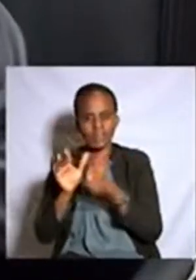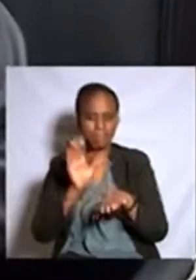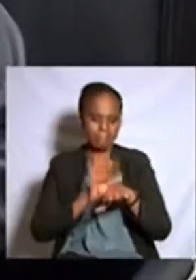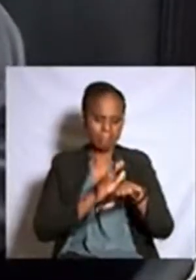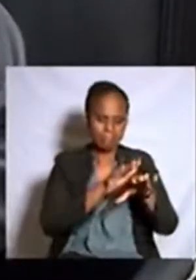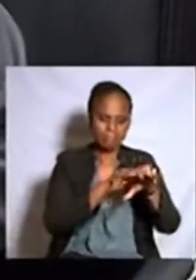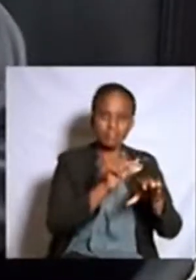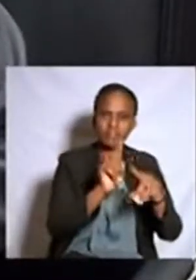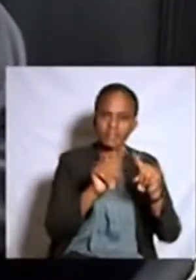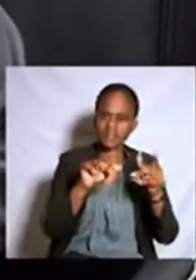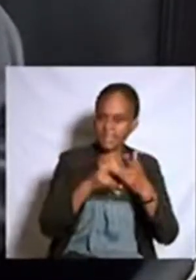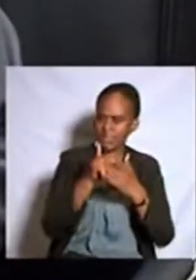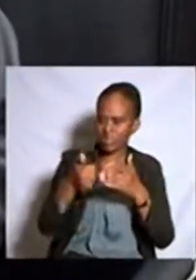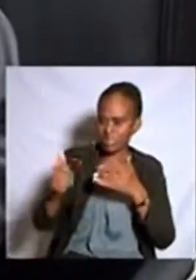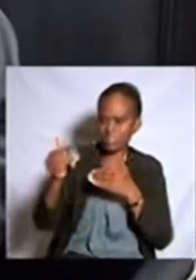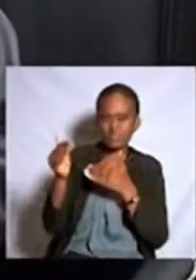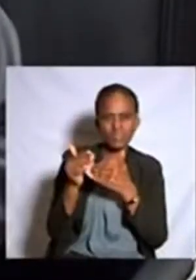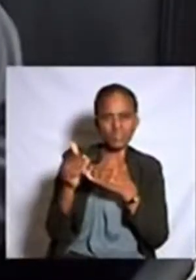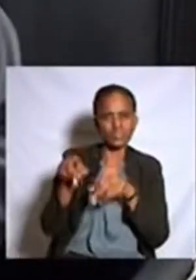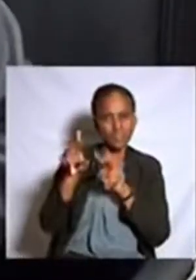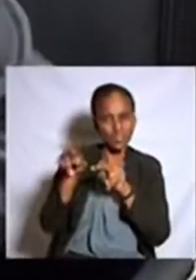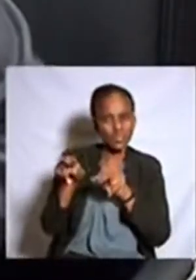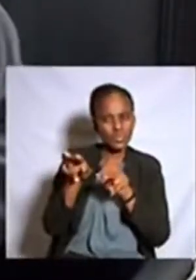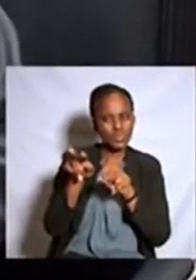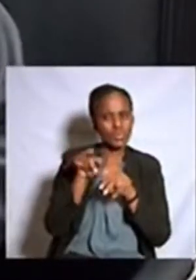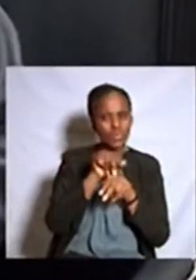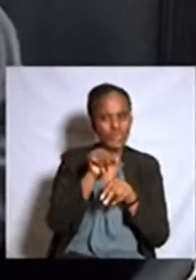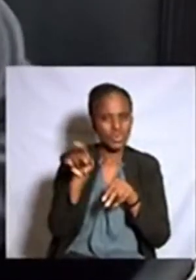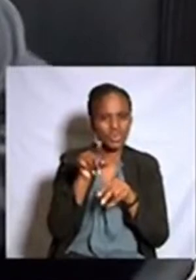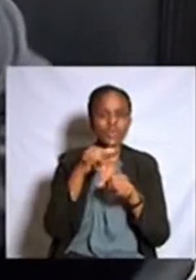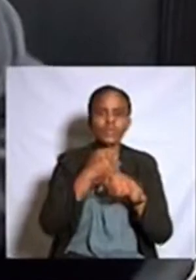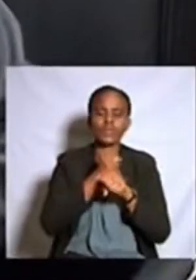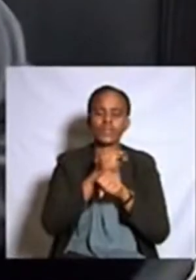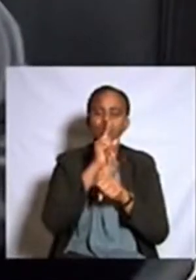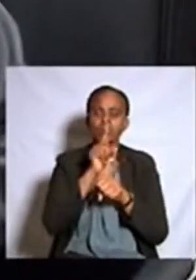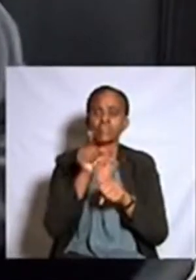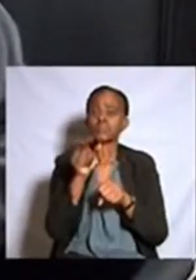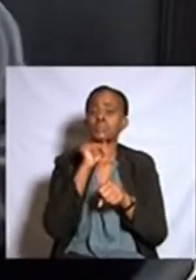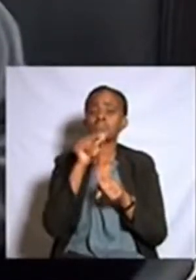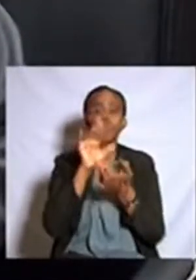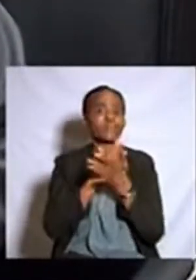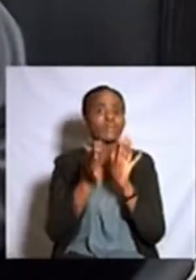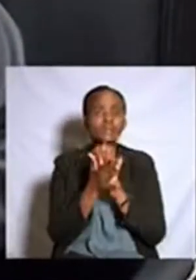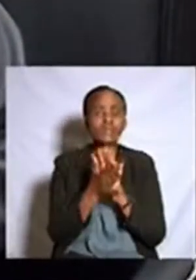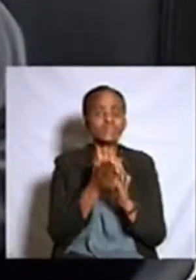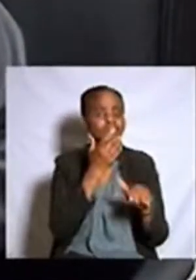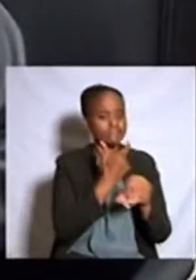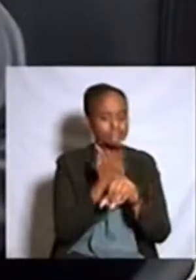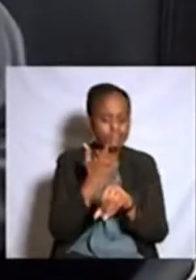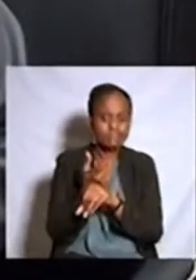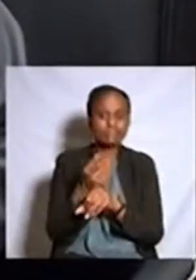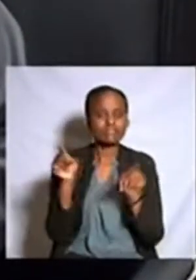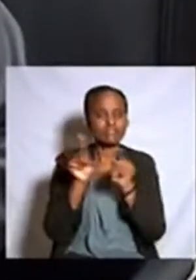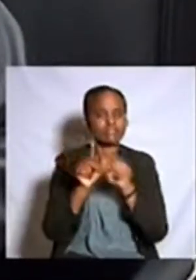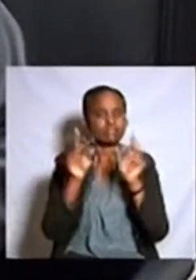But how close are you watching this to ensure that it doesn't become a drain on your resources?